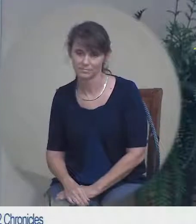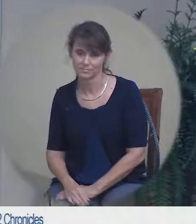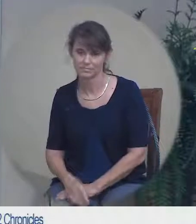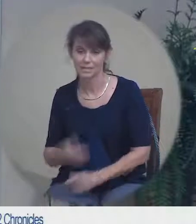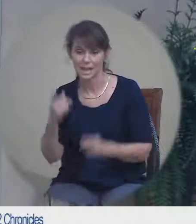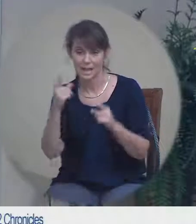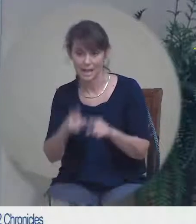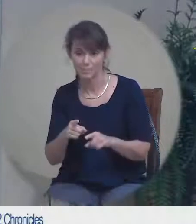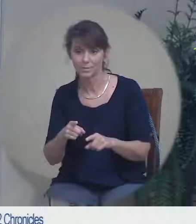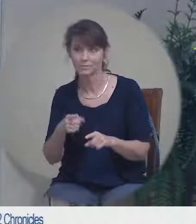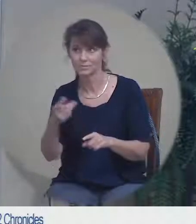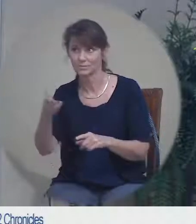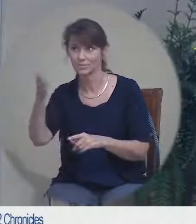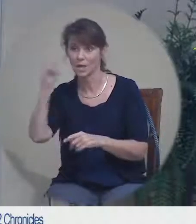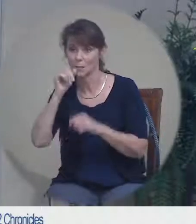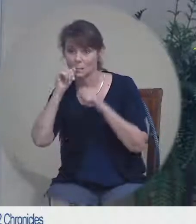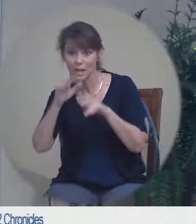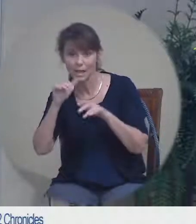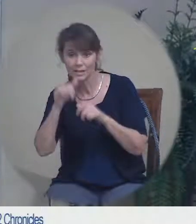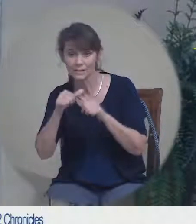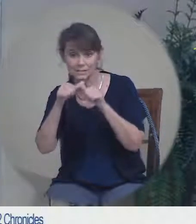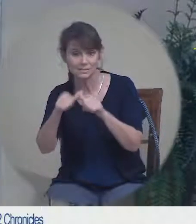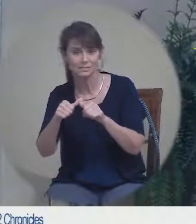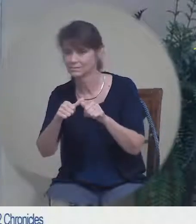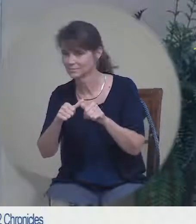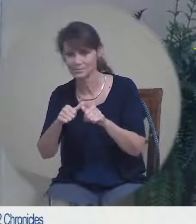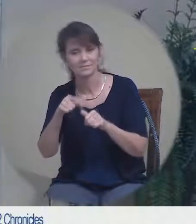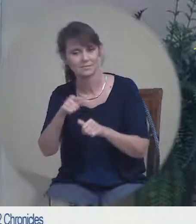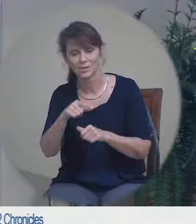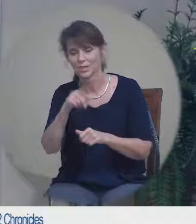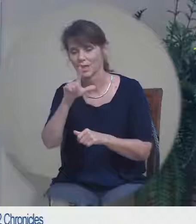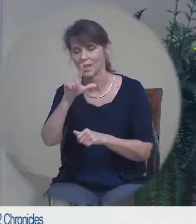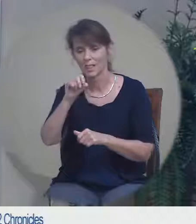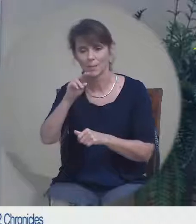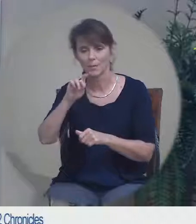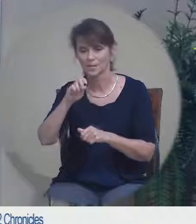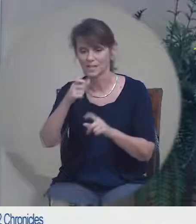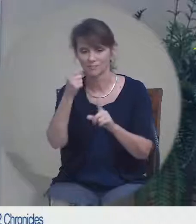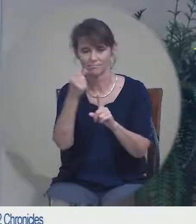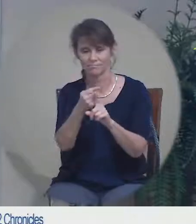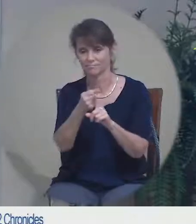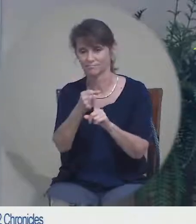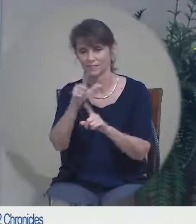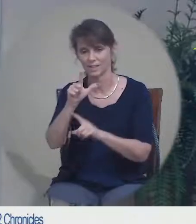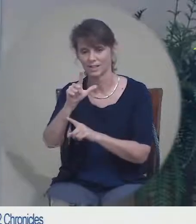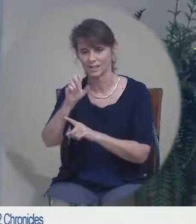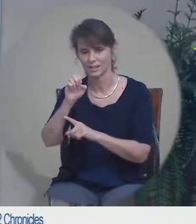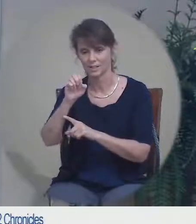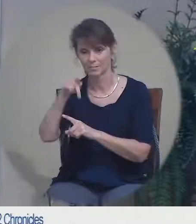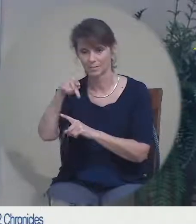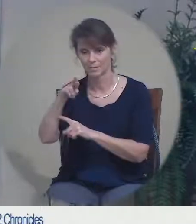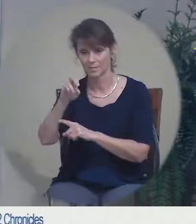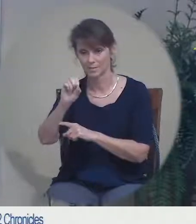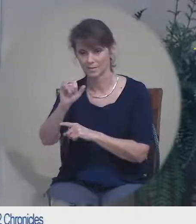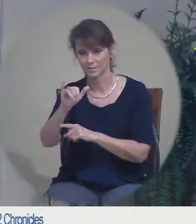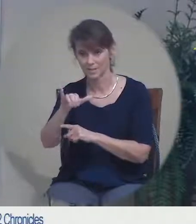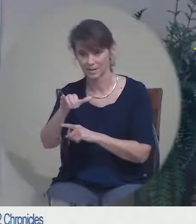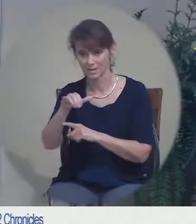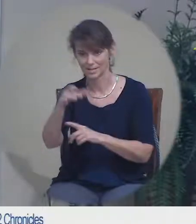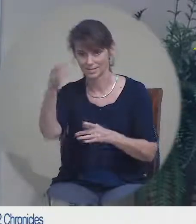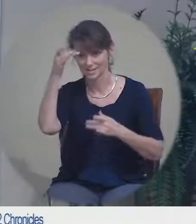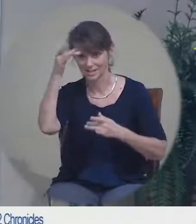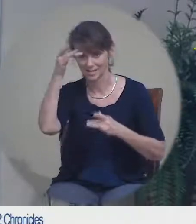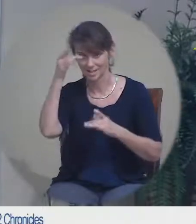leprosy, and the remainder of his days he was cut off from the house of the Lord. Quickly, Jeroboam